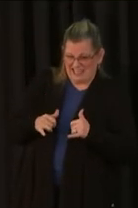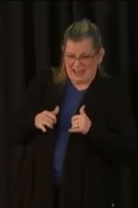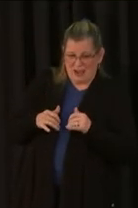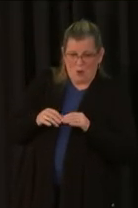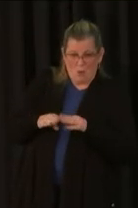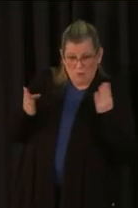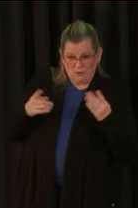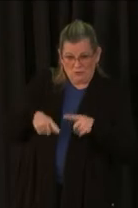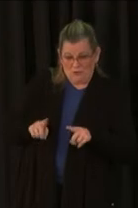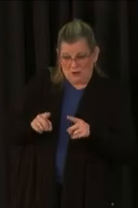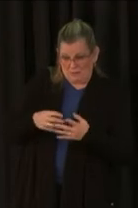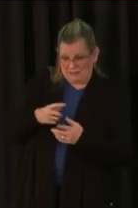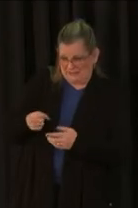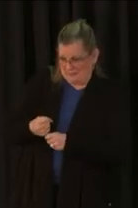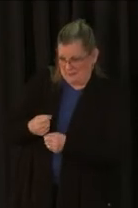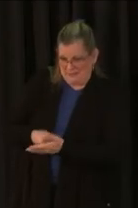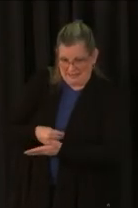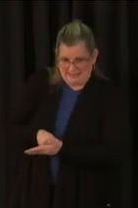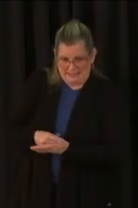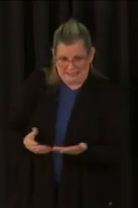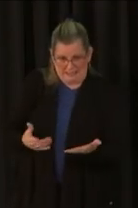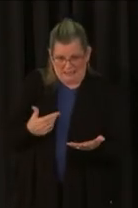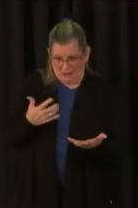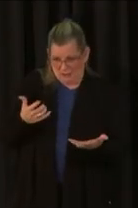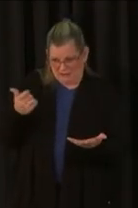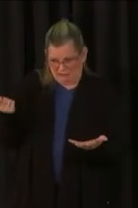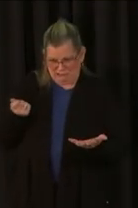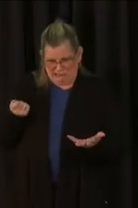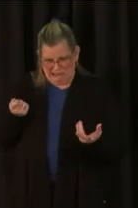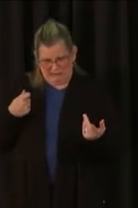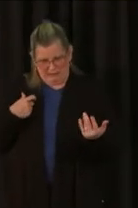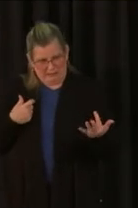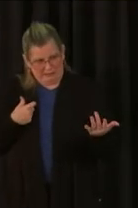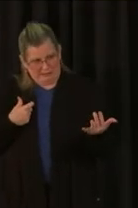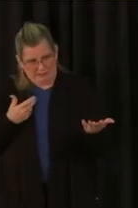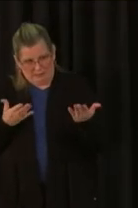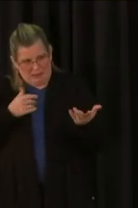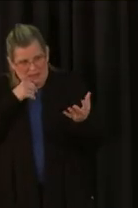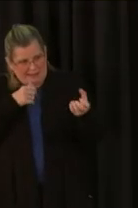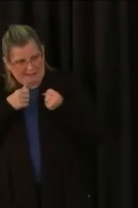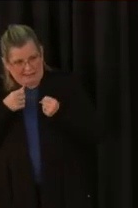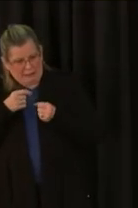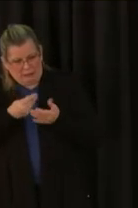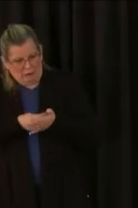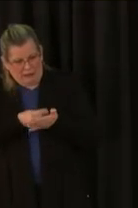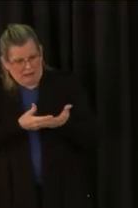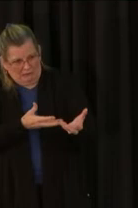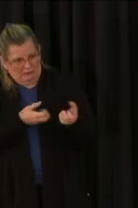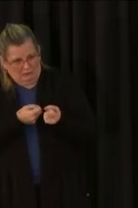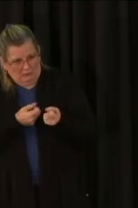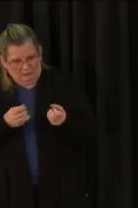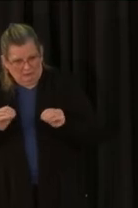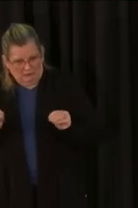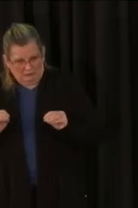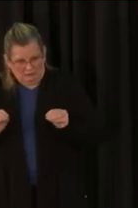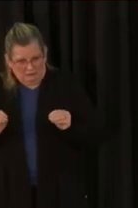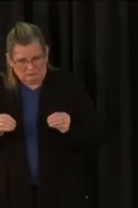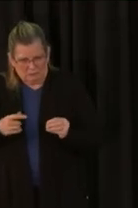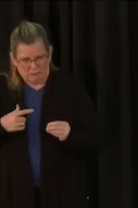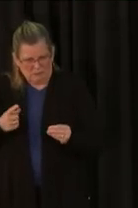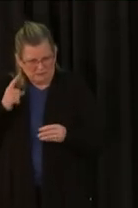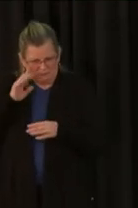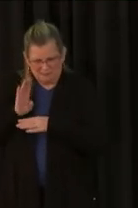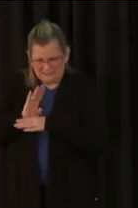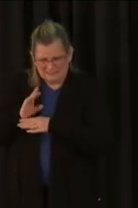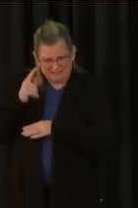money just so I can get a grant that I may or may not get, and who knows how much, or do I do the smart